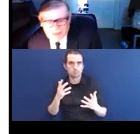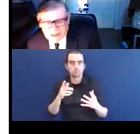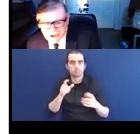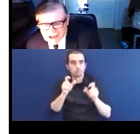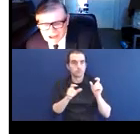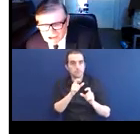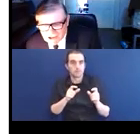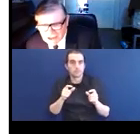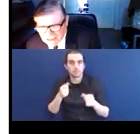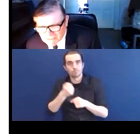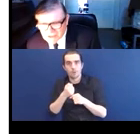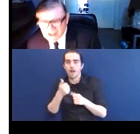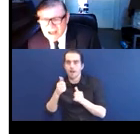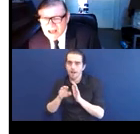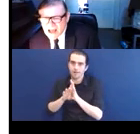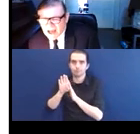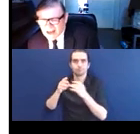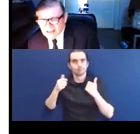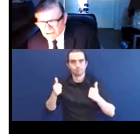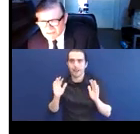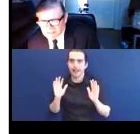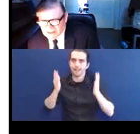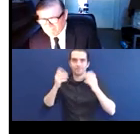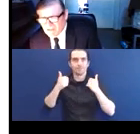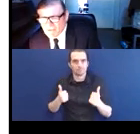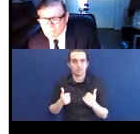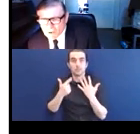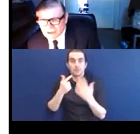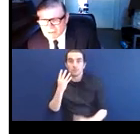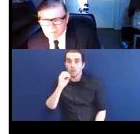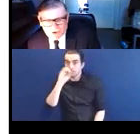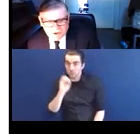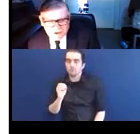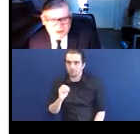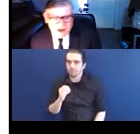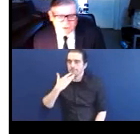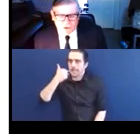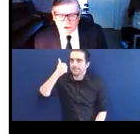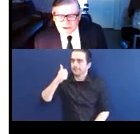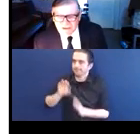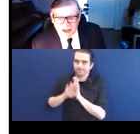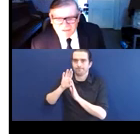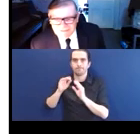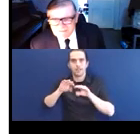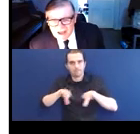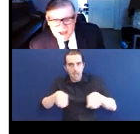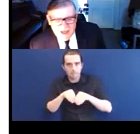reported increased social acceptance, and 83% reported improvements in overall quality of